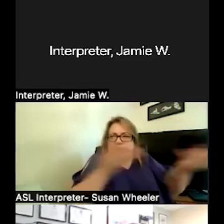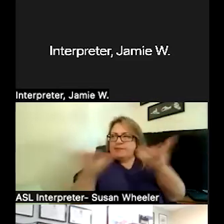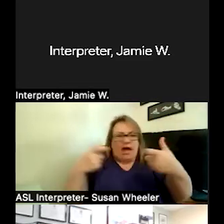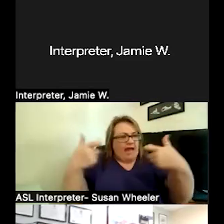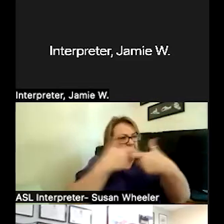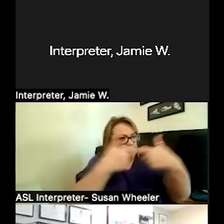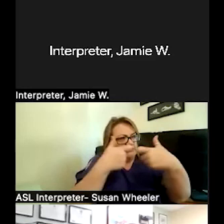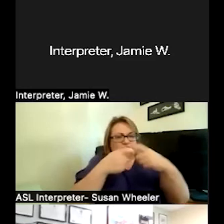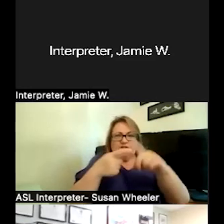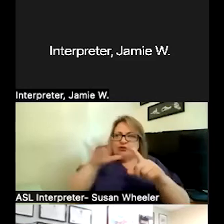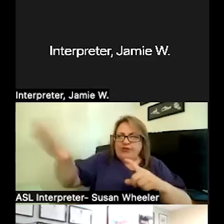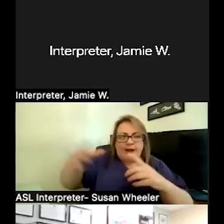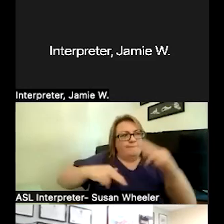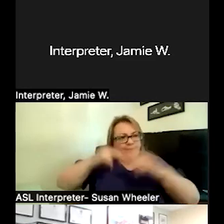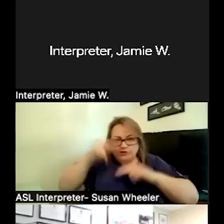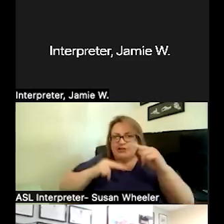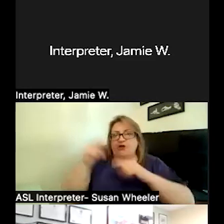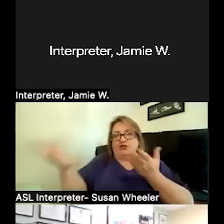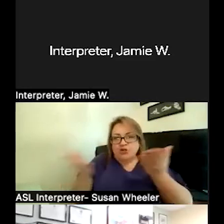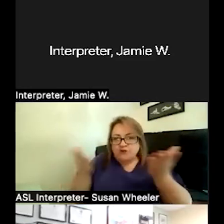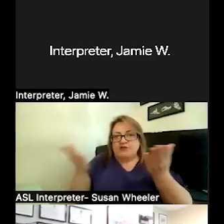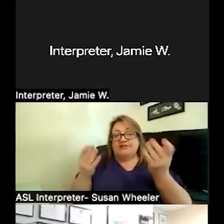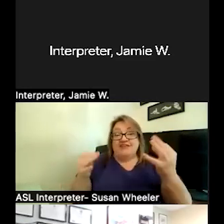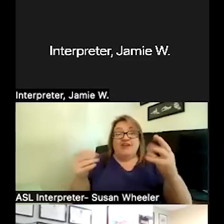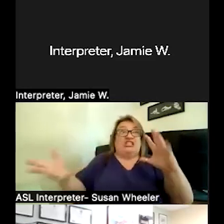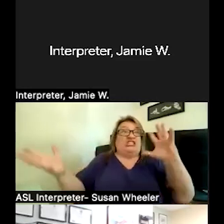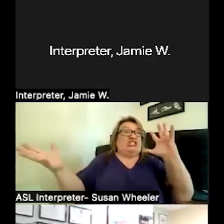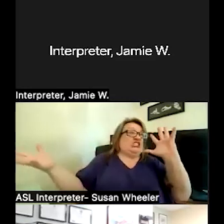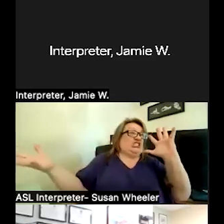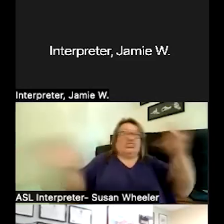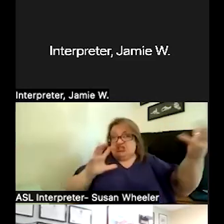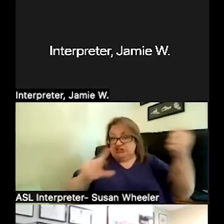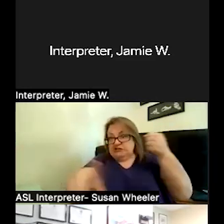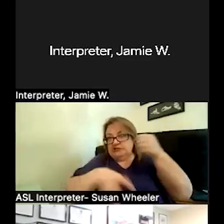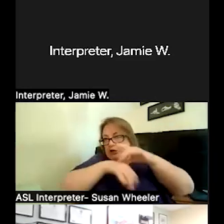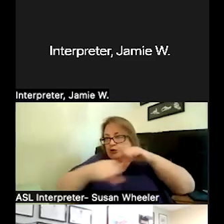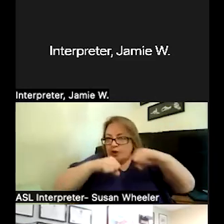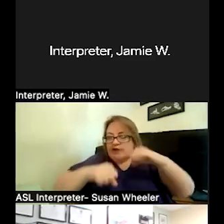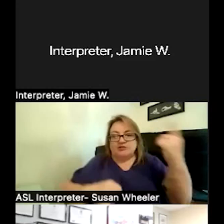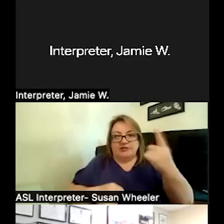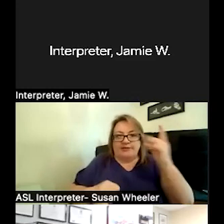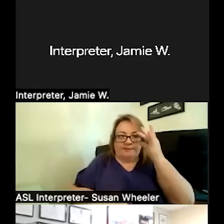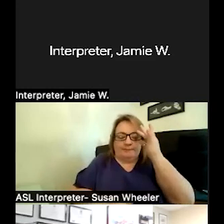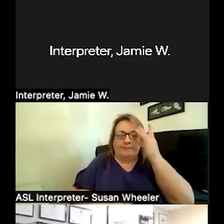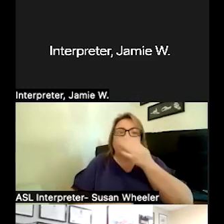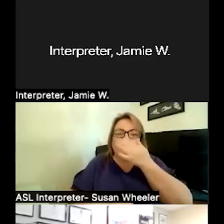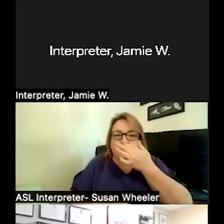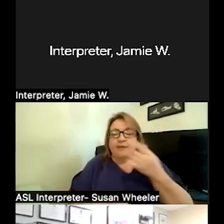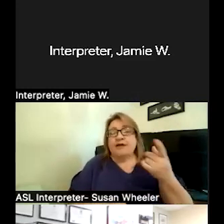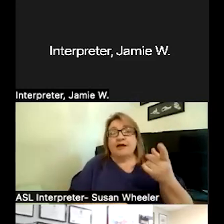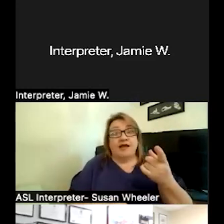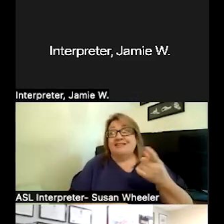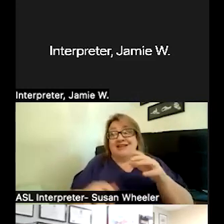their building or service in the event of a large-scale disaster. So, you know, it's doing whatever you can to help